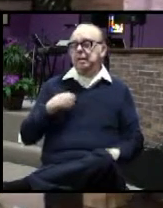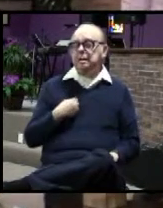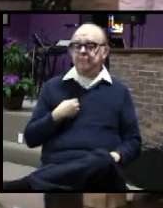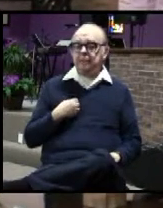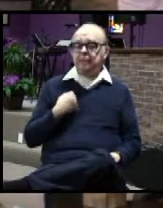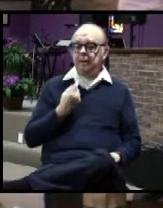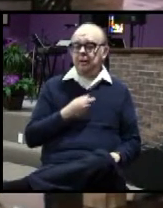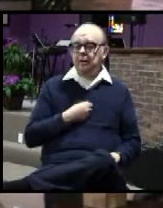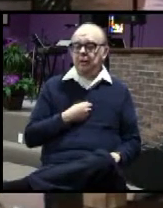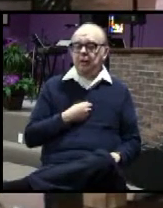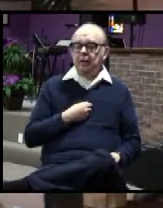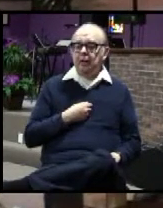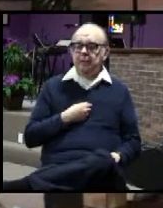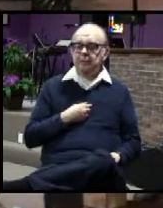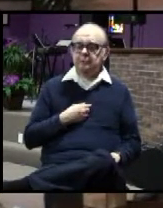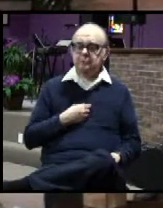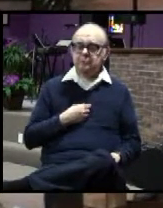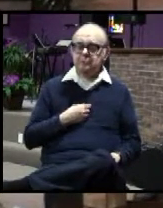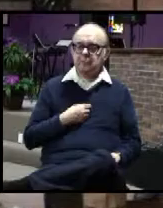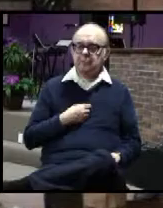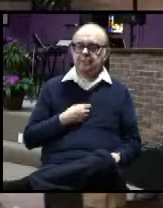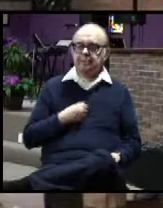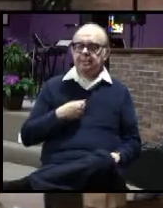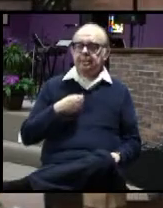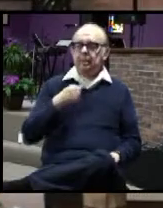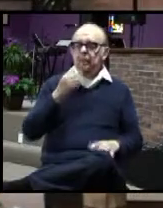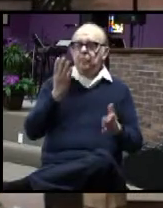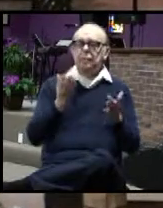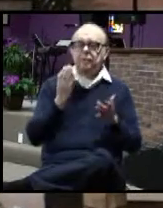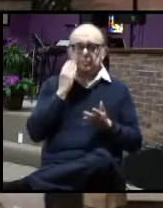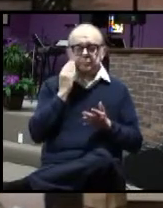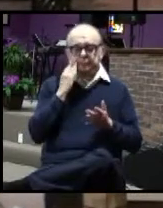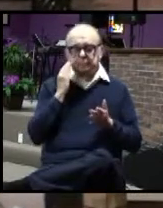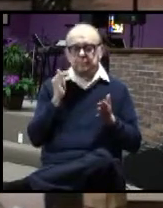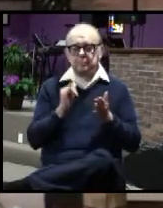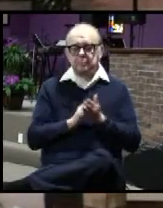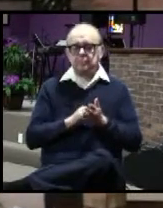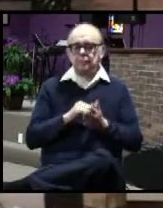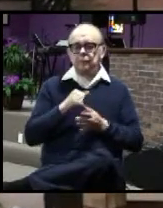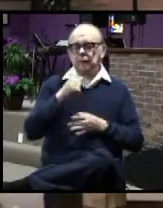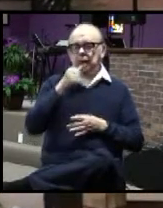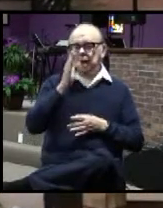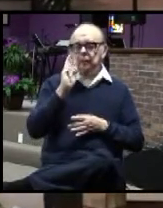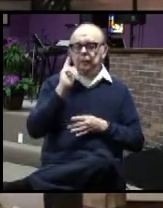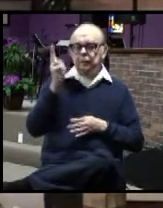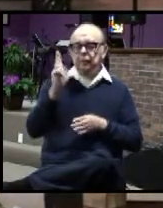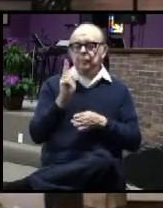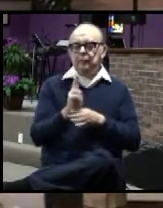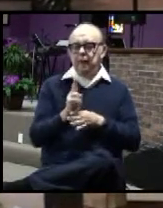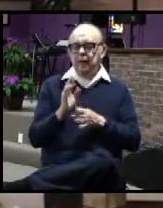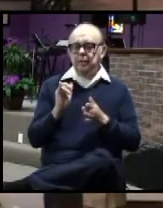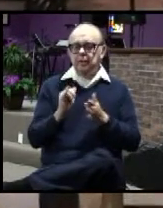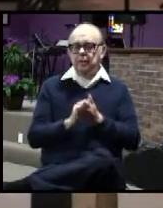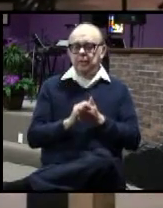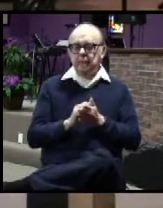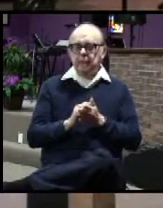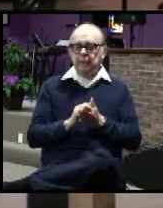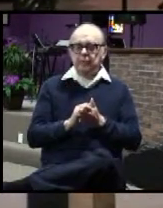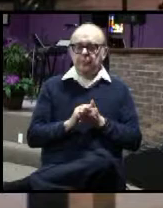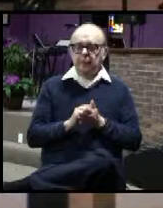And what God wants you to know is that he's going to use that cracked pot.